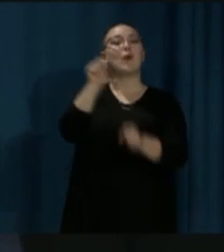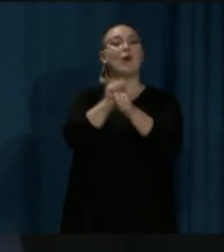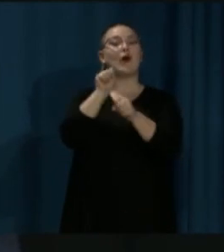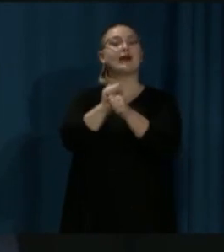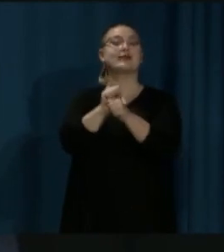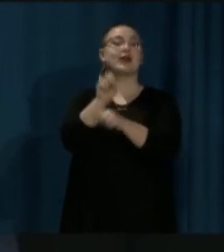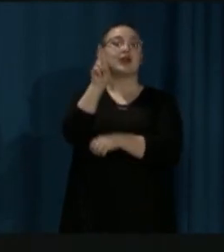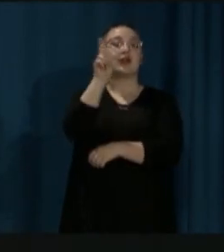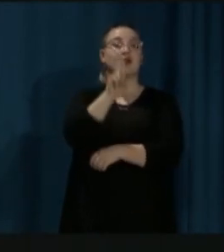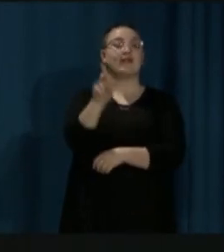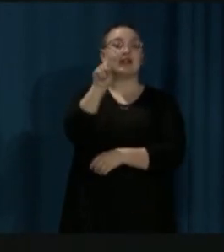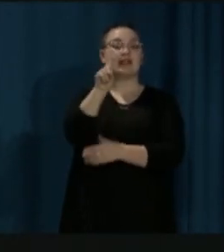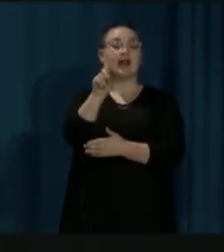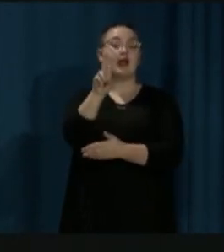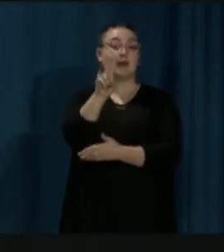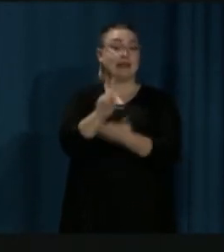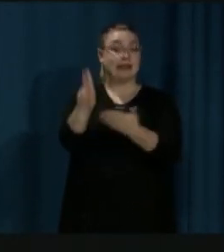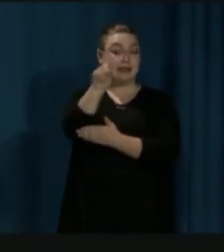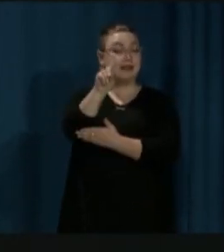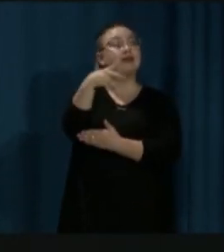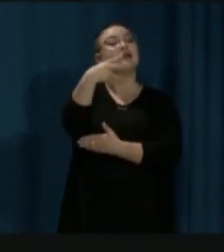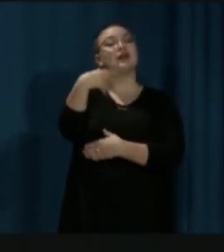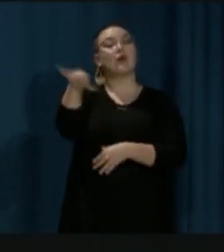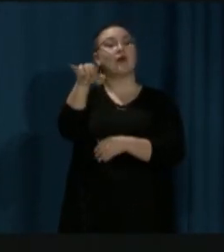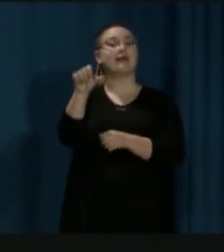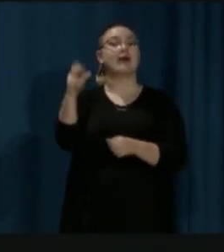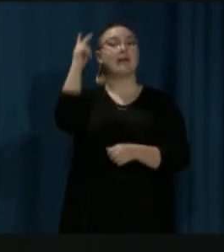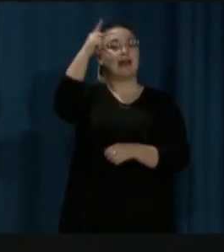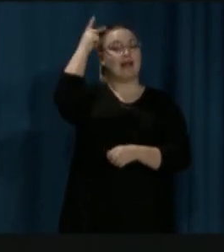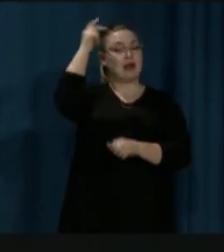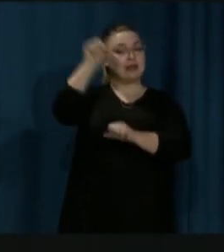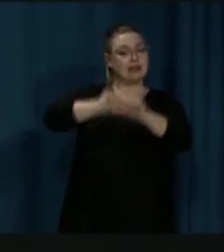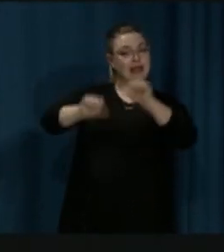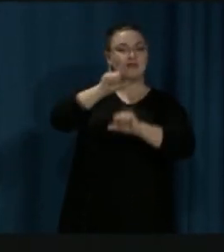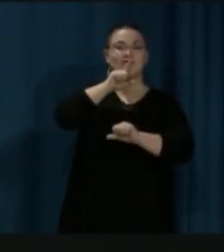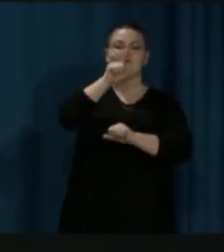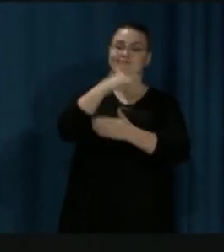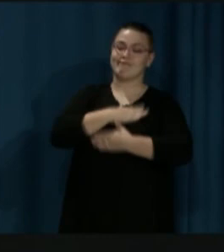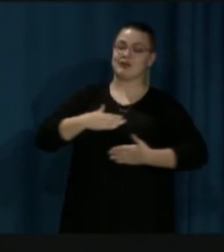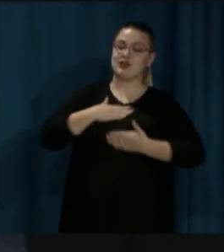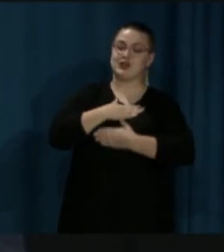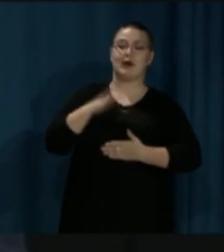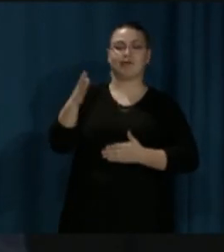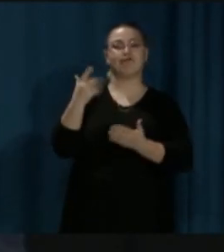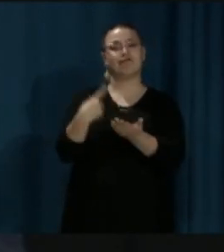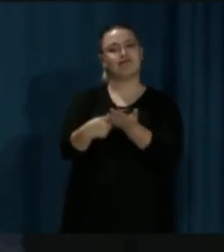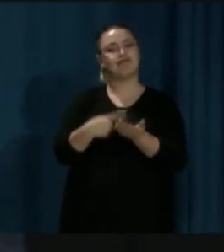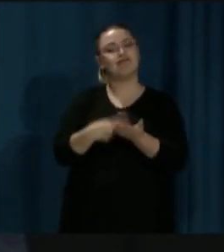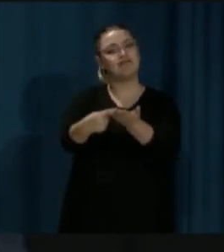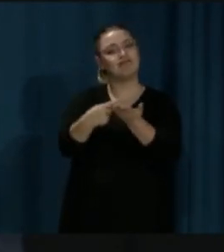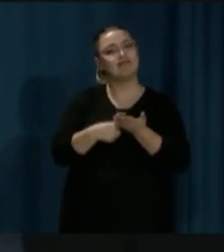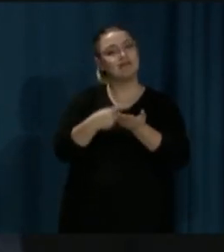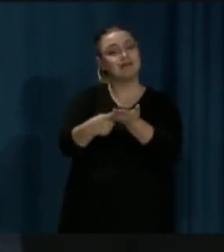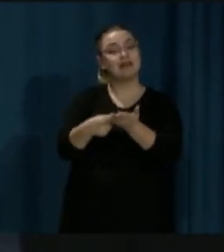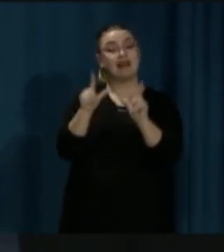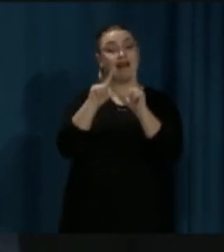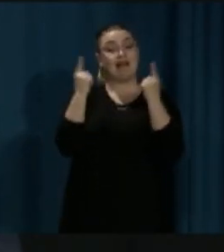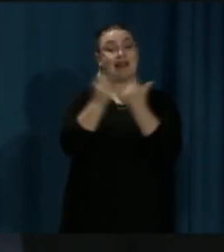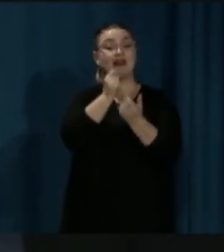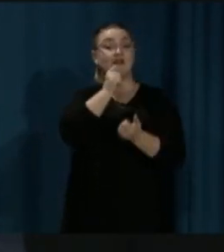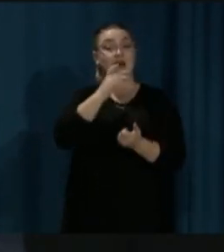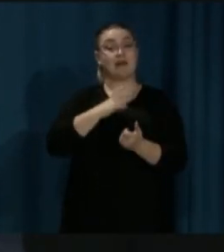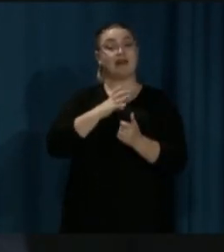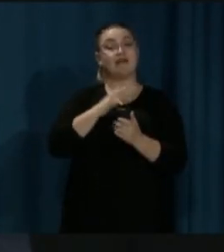at the University of Dayton. I've really enjoyed our conversation. The League of Women Voters encourages everyone to participate in the